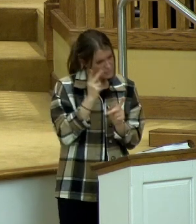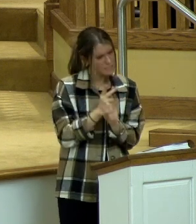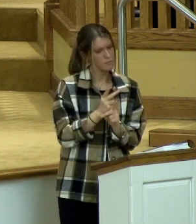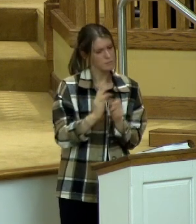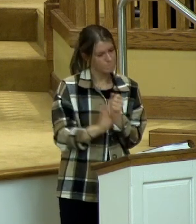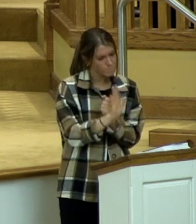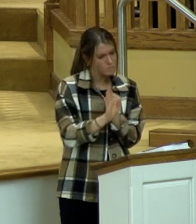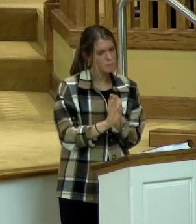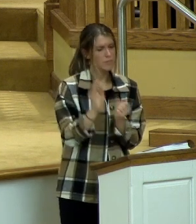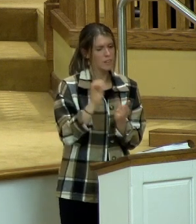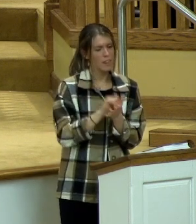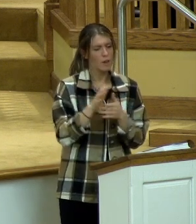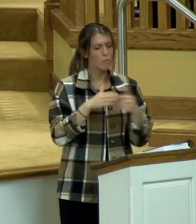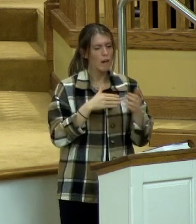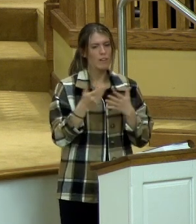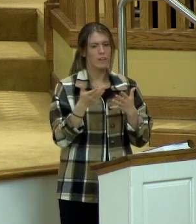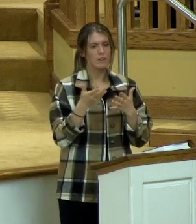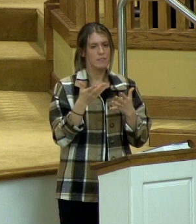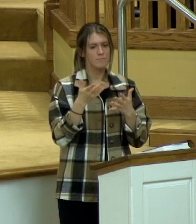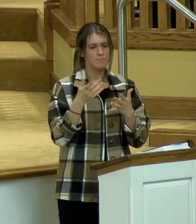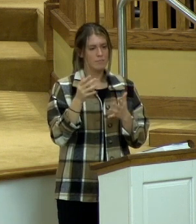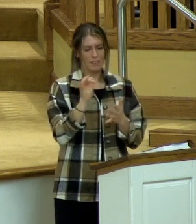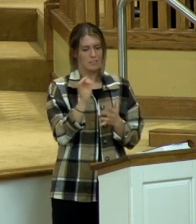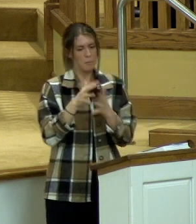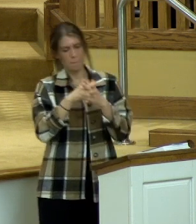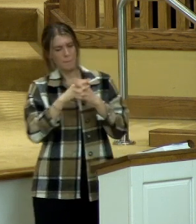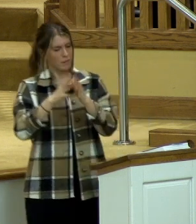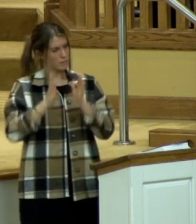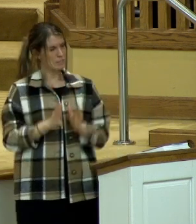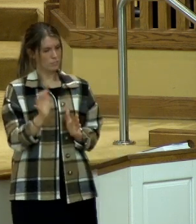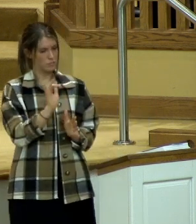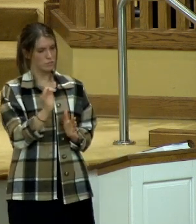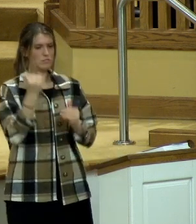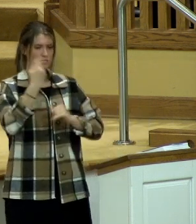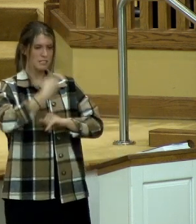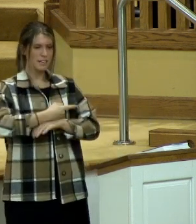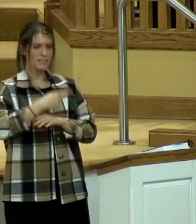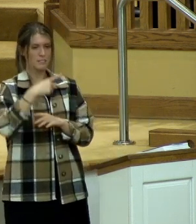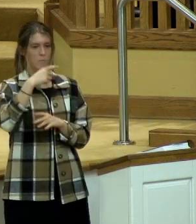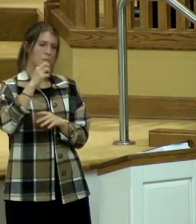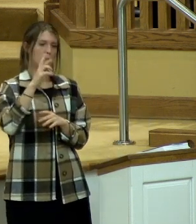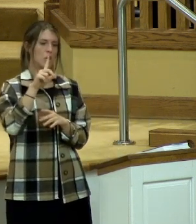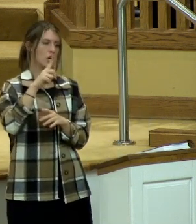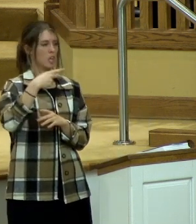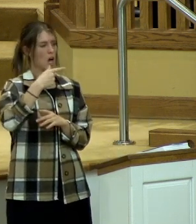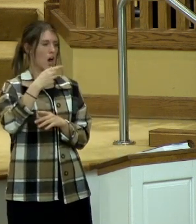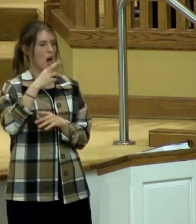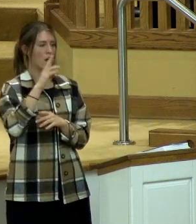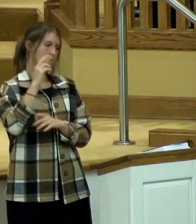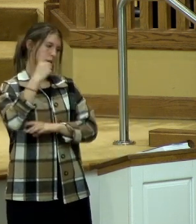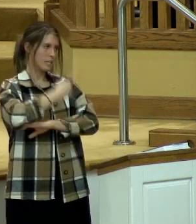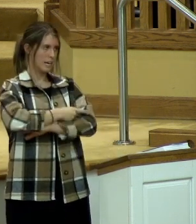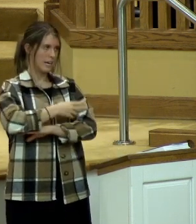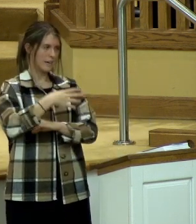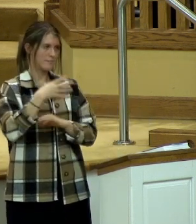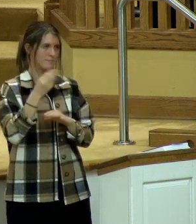that, whether it comes to patriotism as an American. Today's Pearl Harbor. We forget that. You know, it's funny,